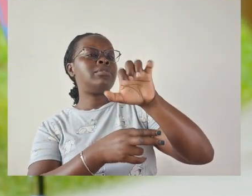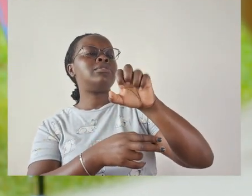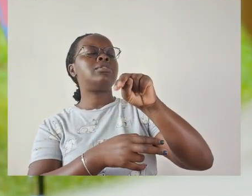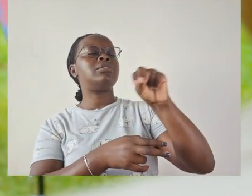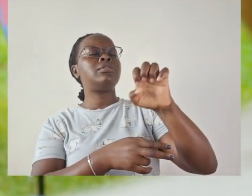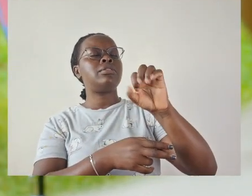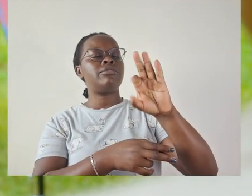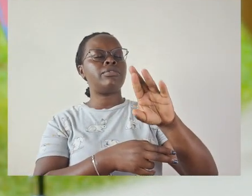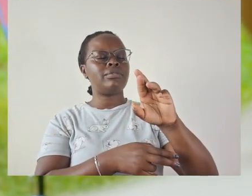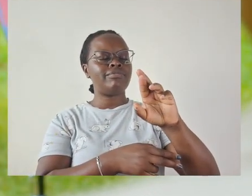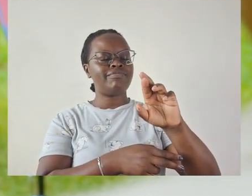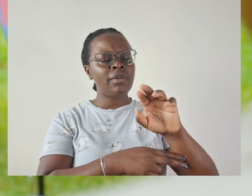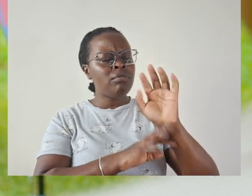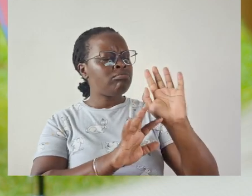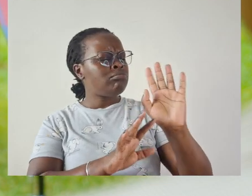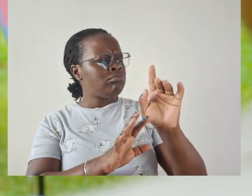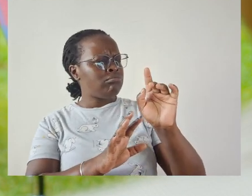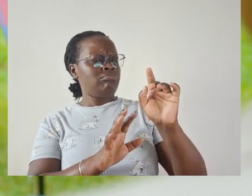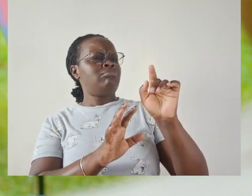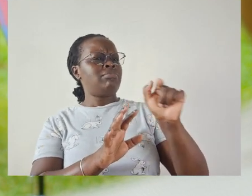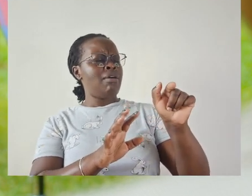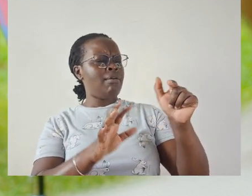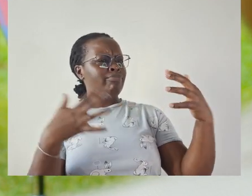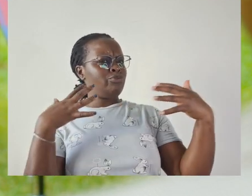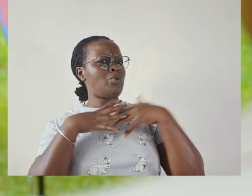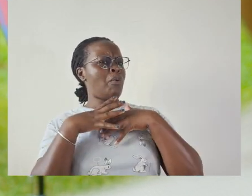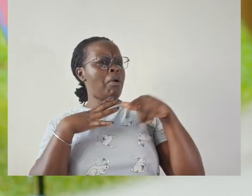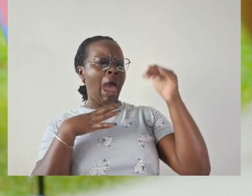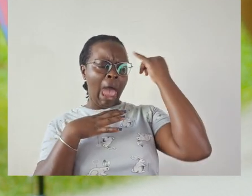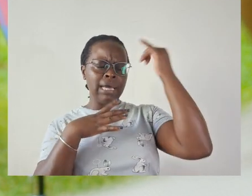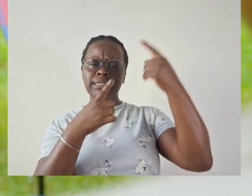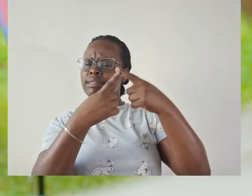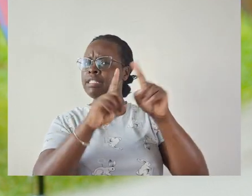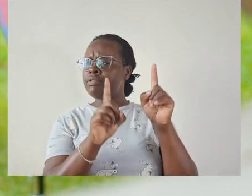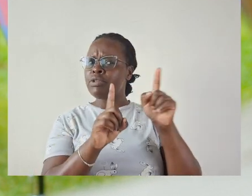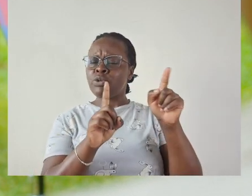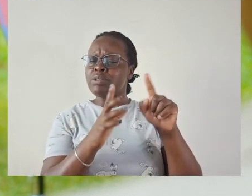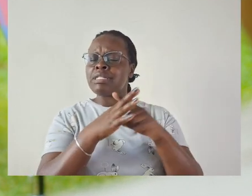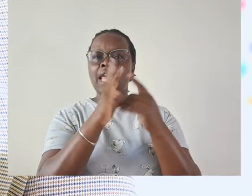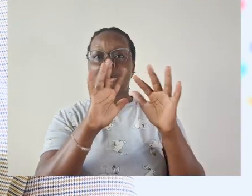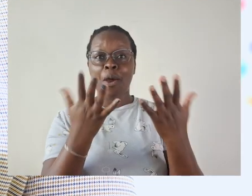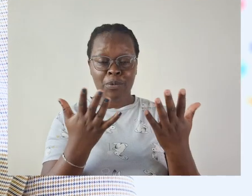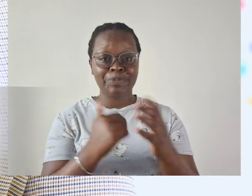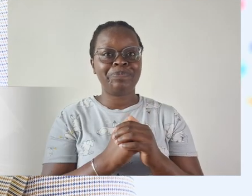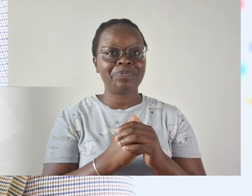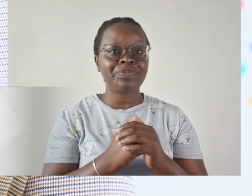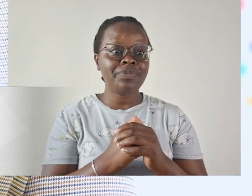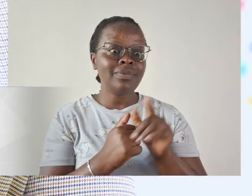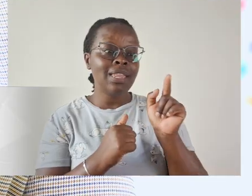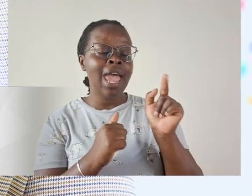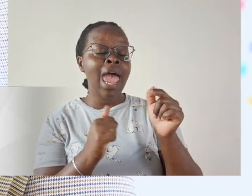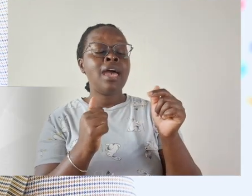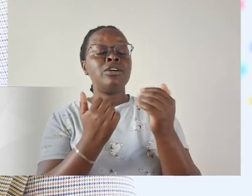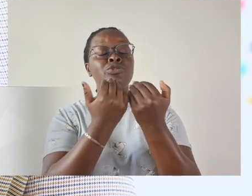us. Perhaps someone who's hearing about Mtoto for the first time, what's the concept? So Mtoto is a